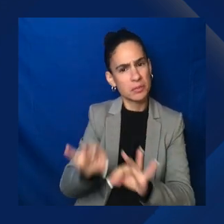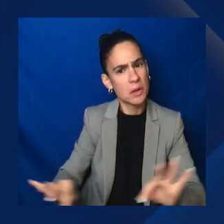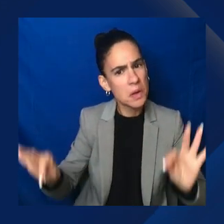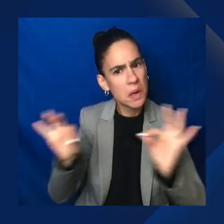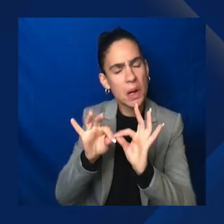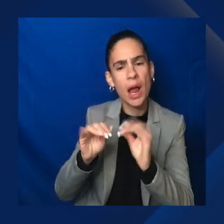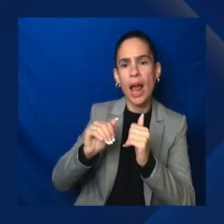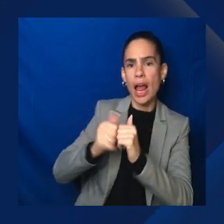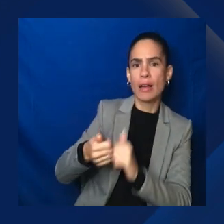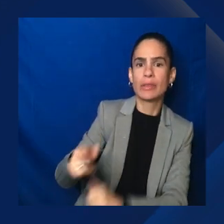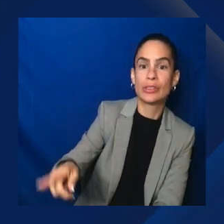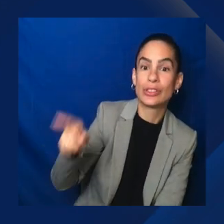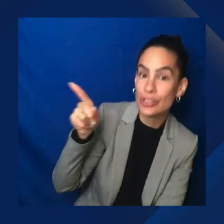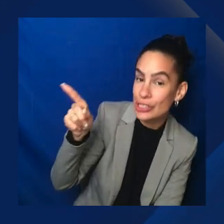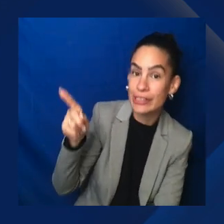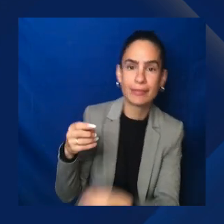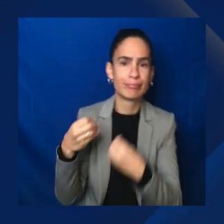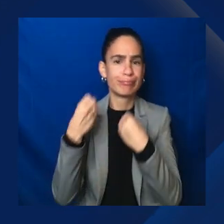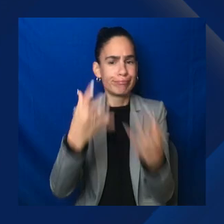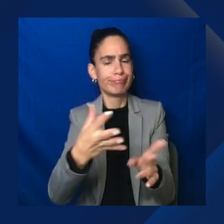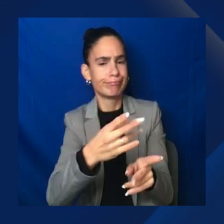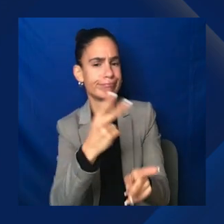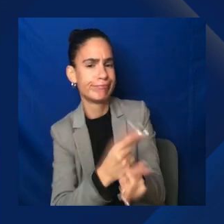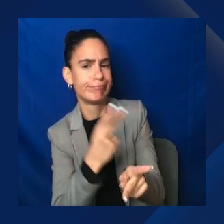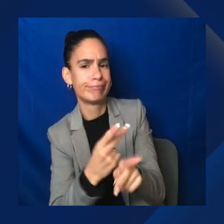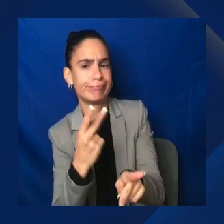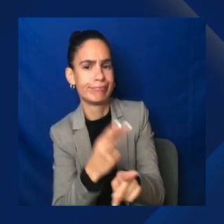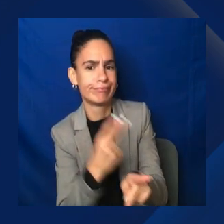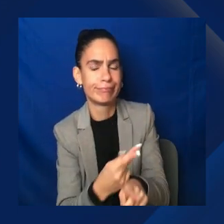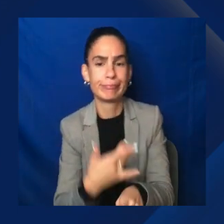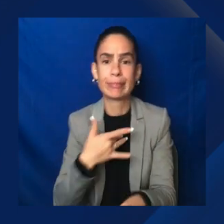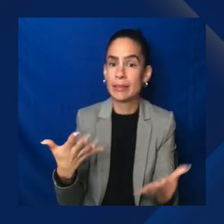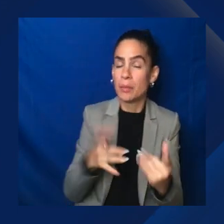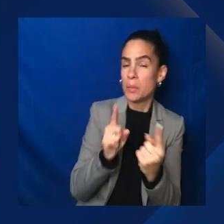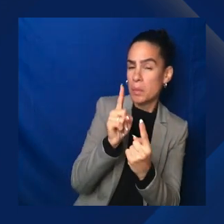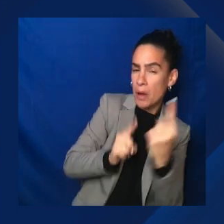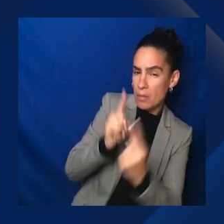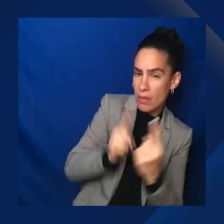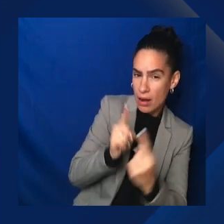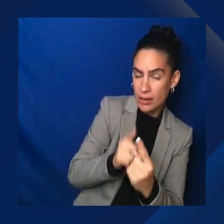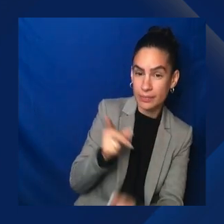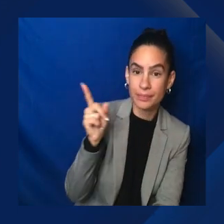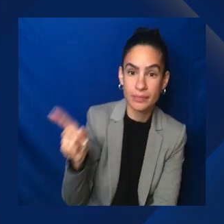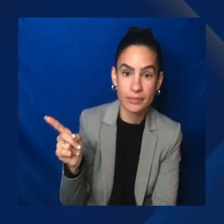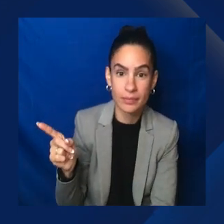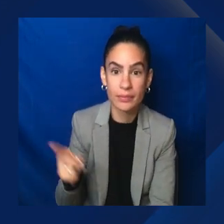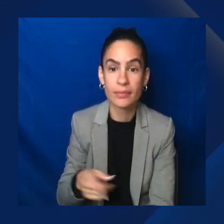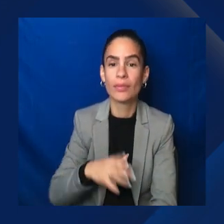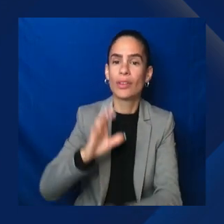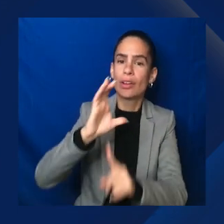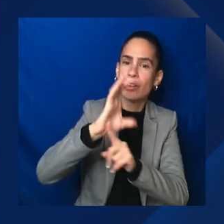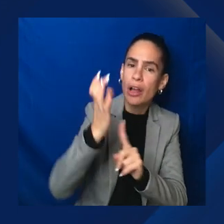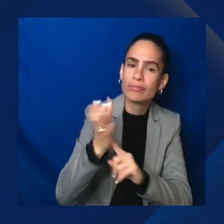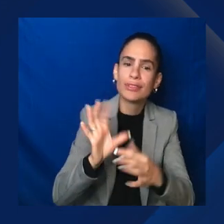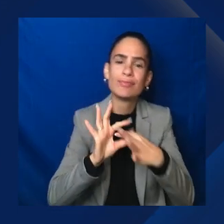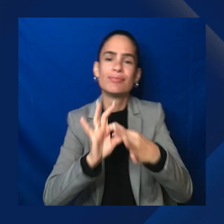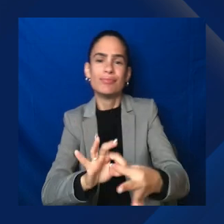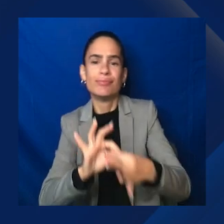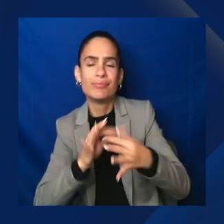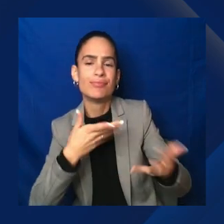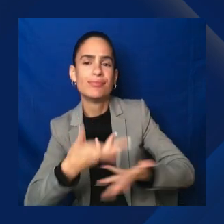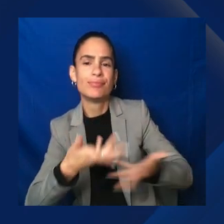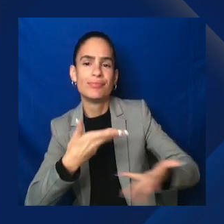care was a lot of one-on-one, and that cultural connection. I think for many viewers, they